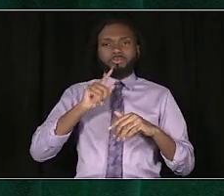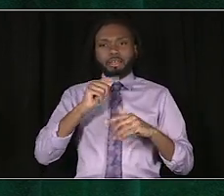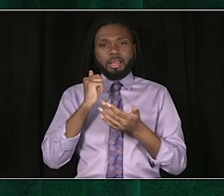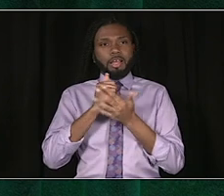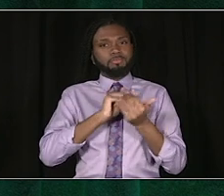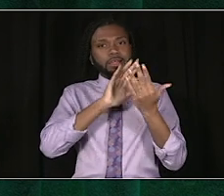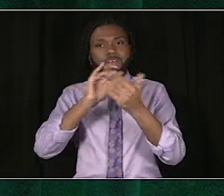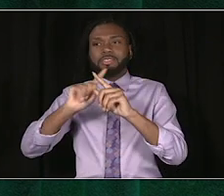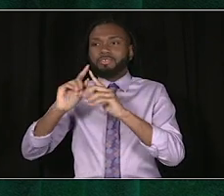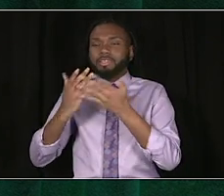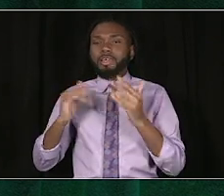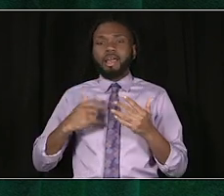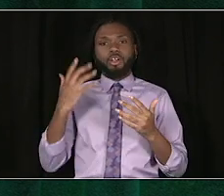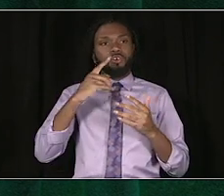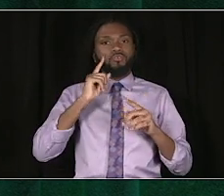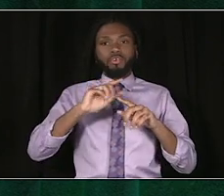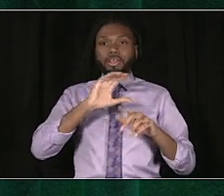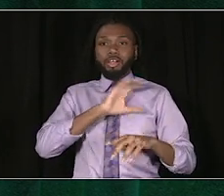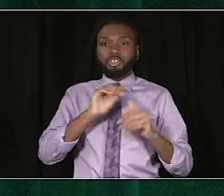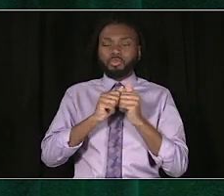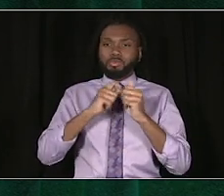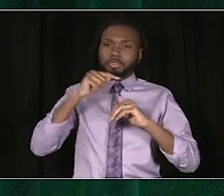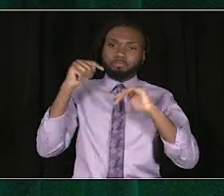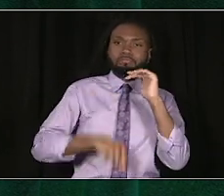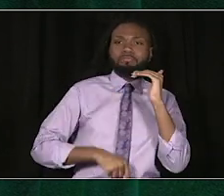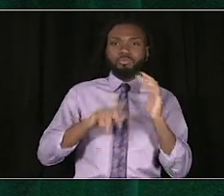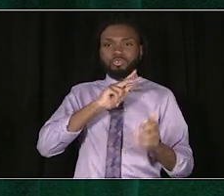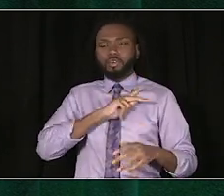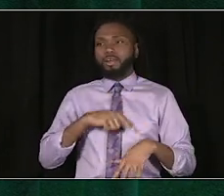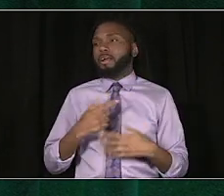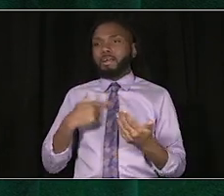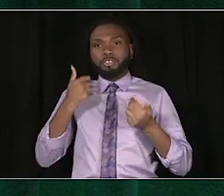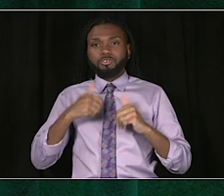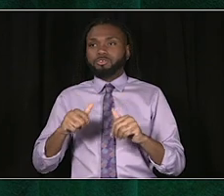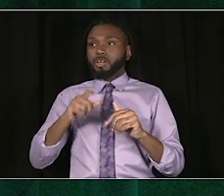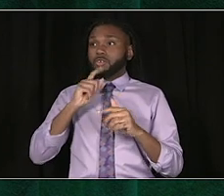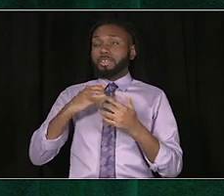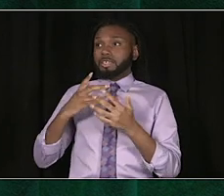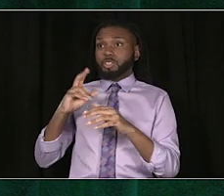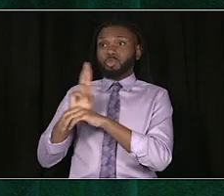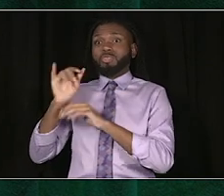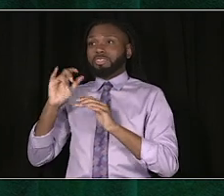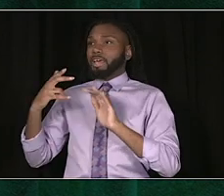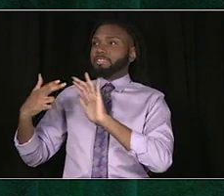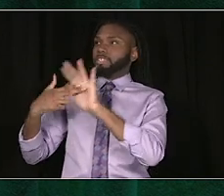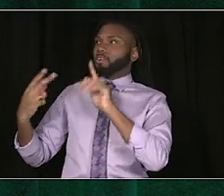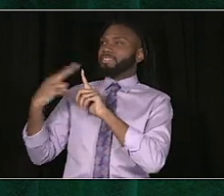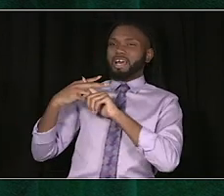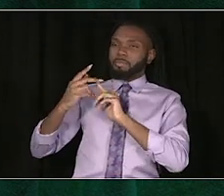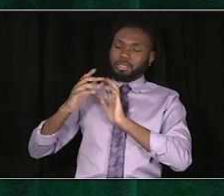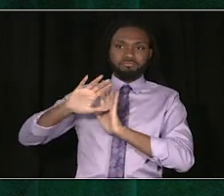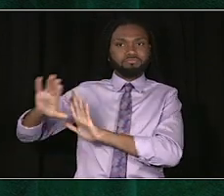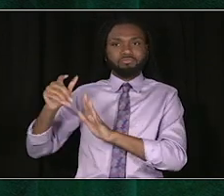look for three-dimensional characters. I always look to take the stereotype and play against that. And for me, that